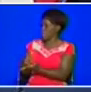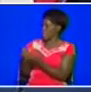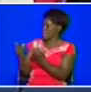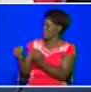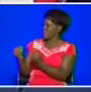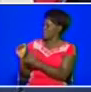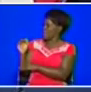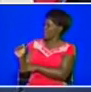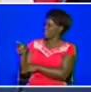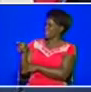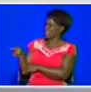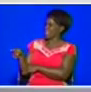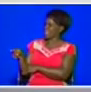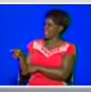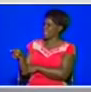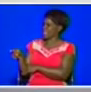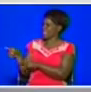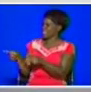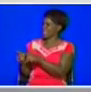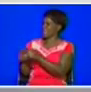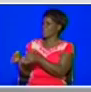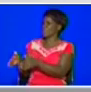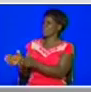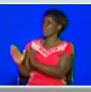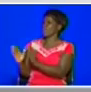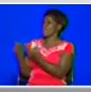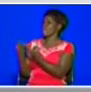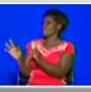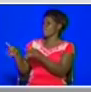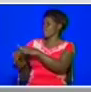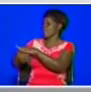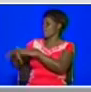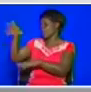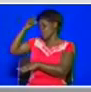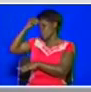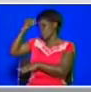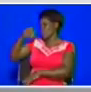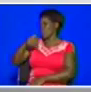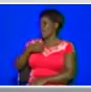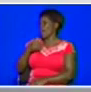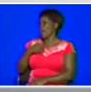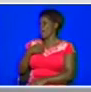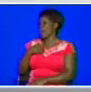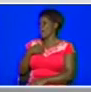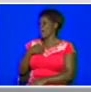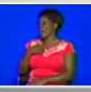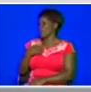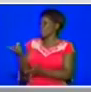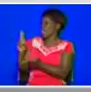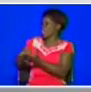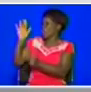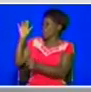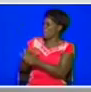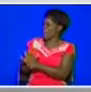asking, is this big bang, and will we end up the same way we were with the free primary education, where we had quantity in terms of enrollment,